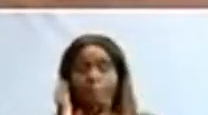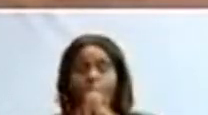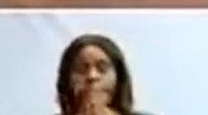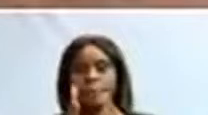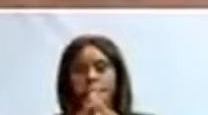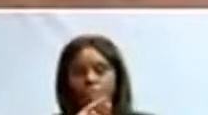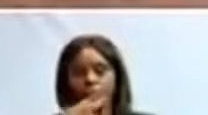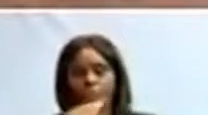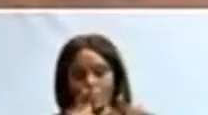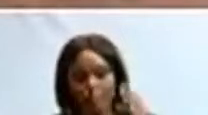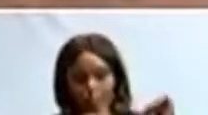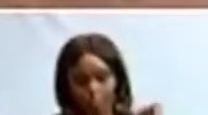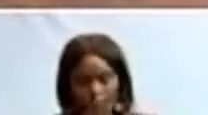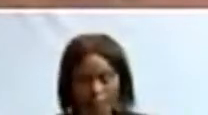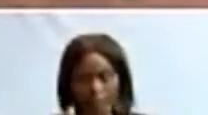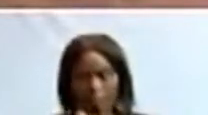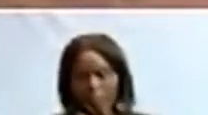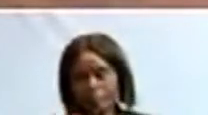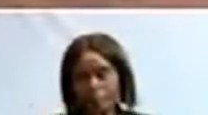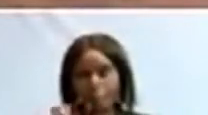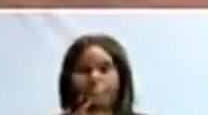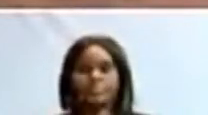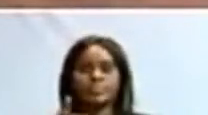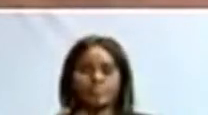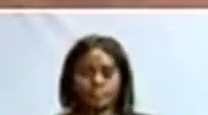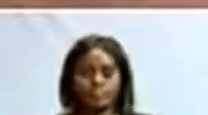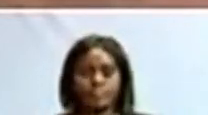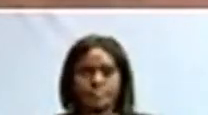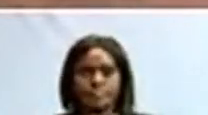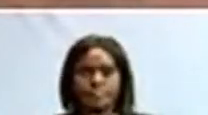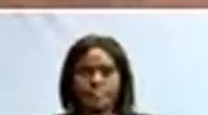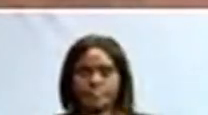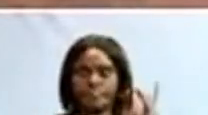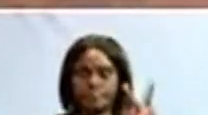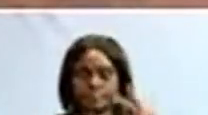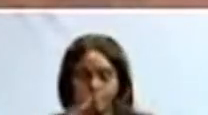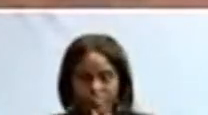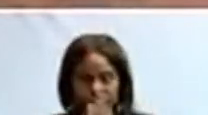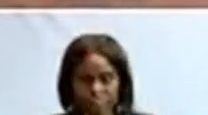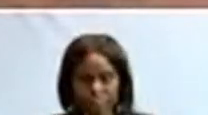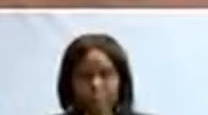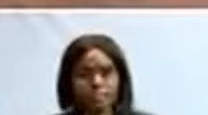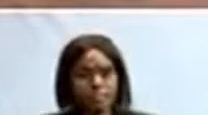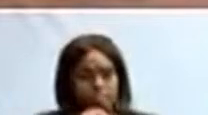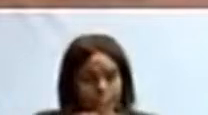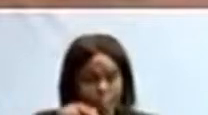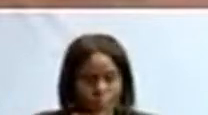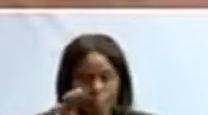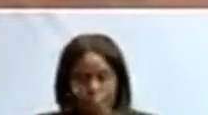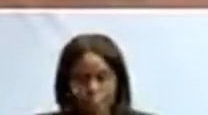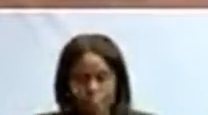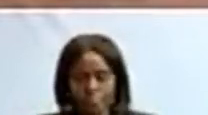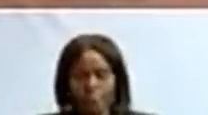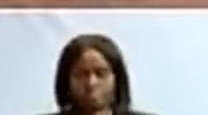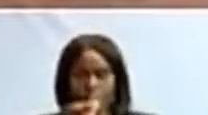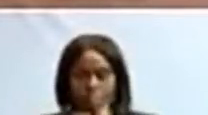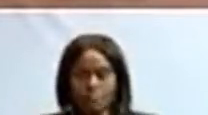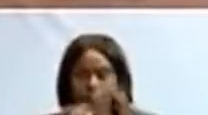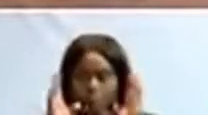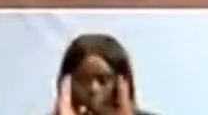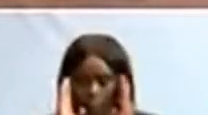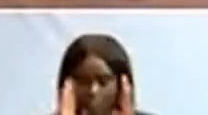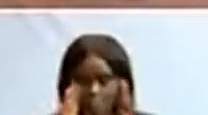or implement other programs. 3, Chair. Payment based on